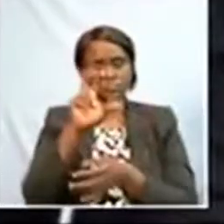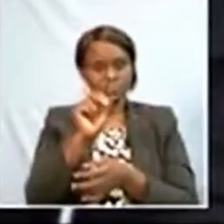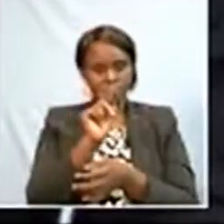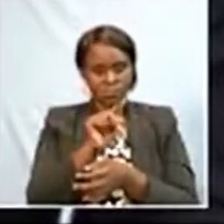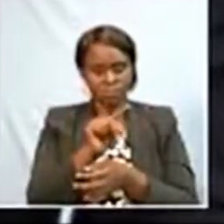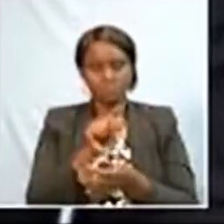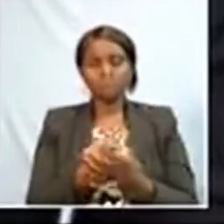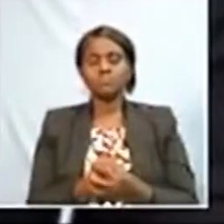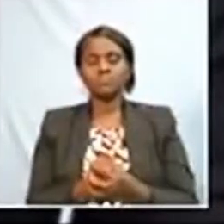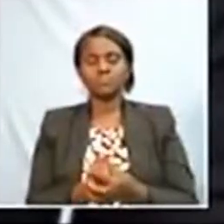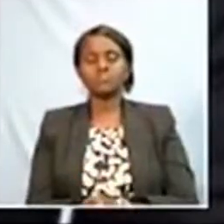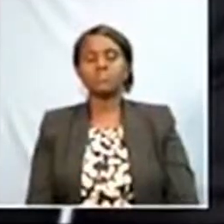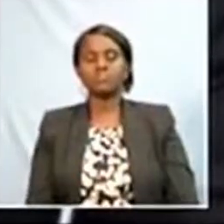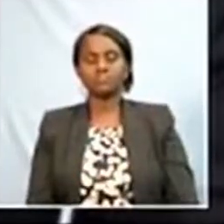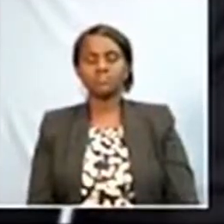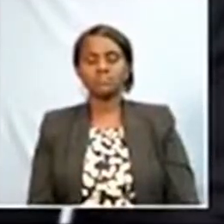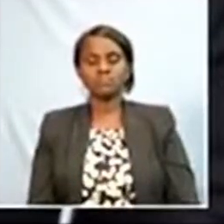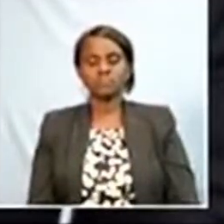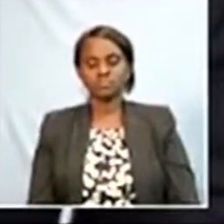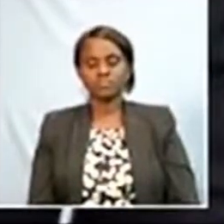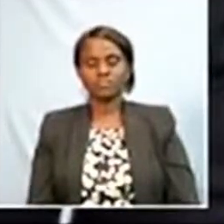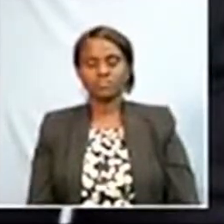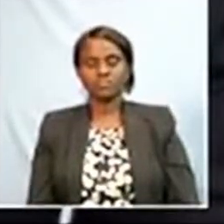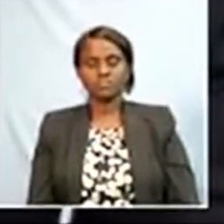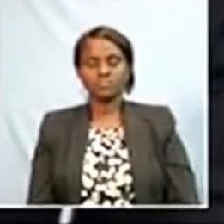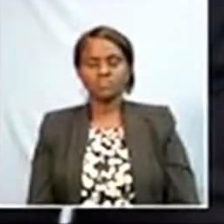think. Yes. Yeah. So,